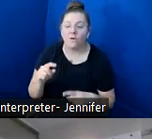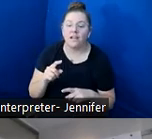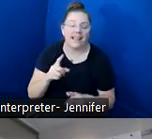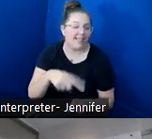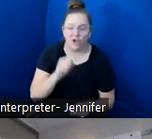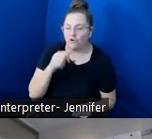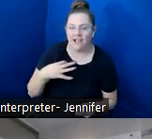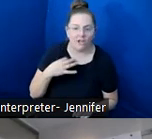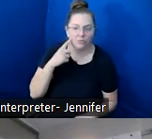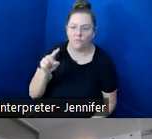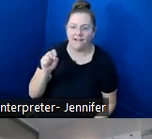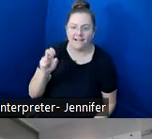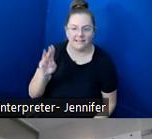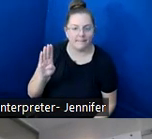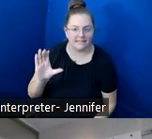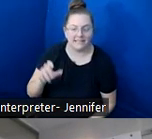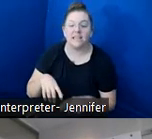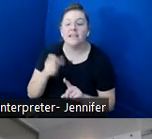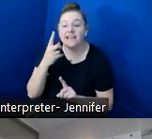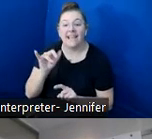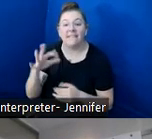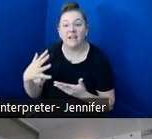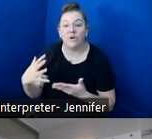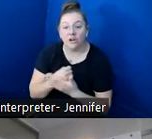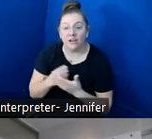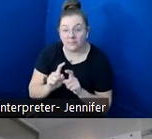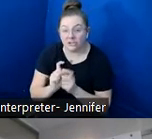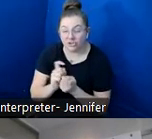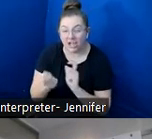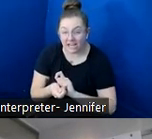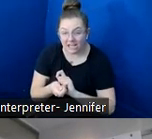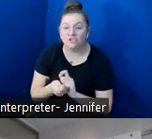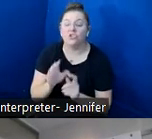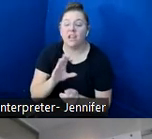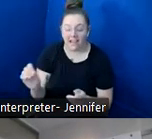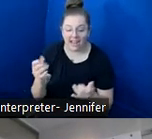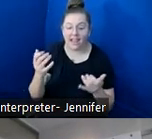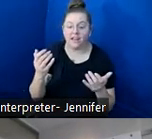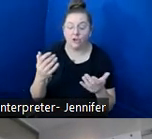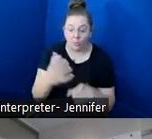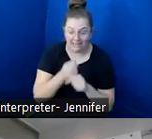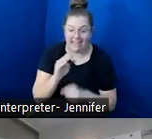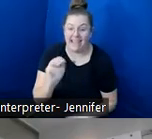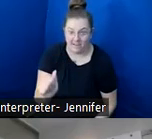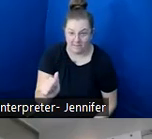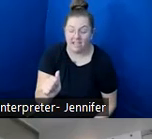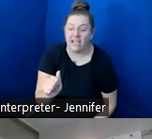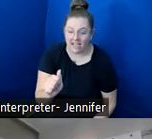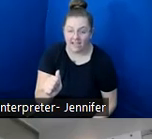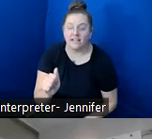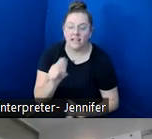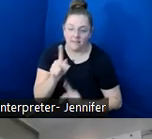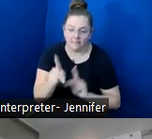for SNBC. But if your income changes and you get on medical assistance, people do change